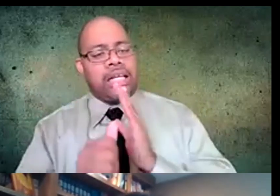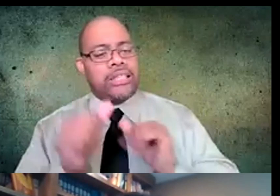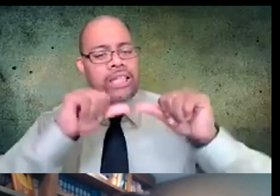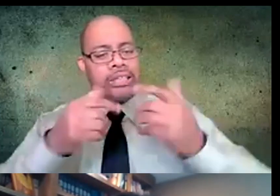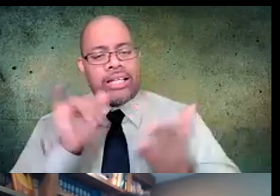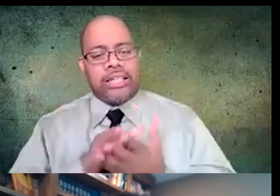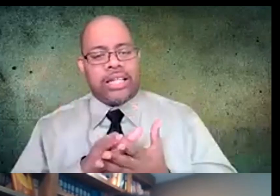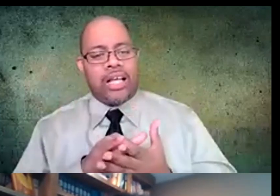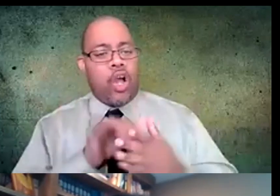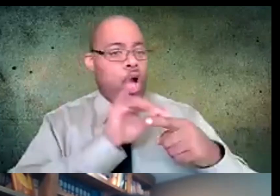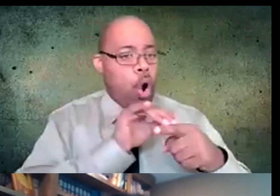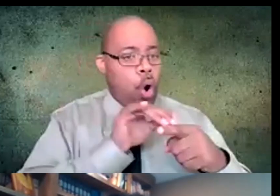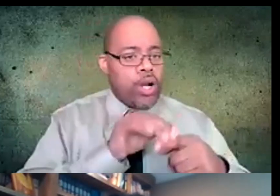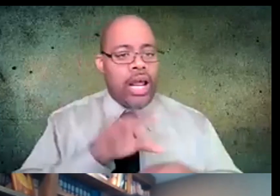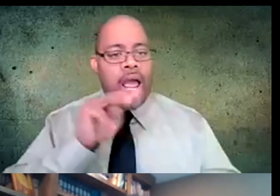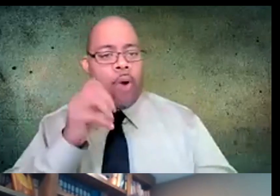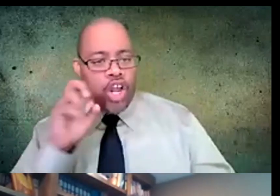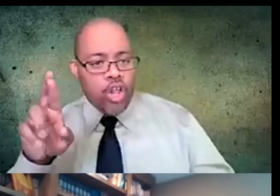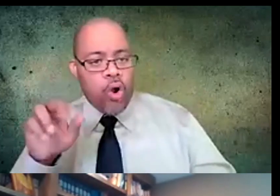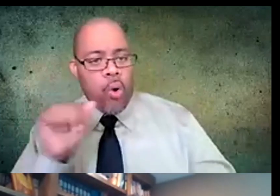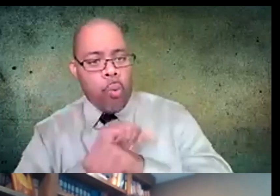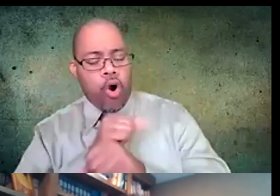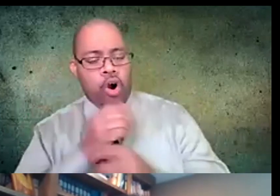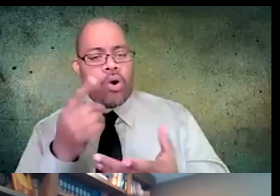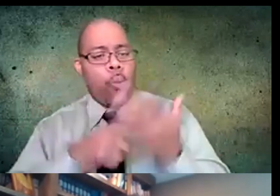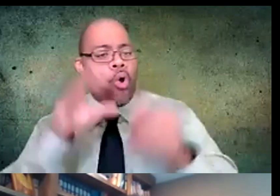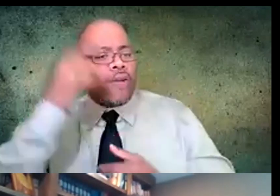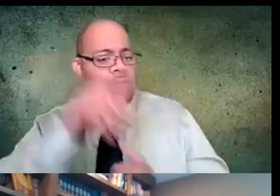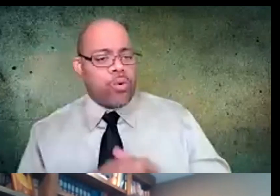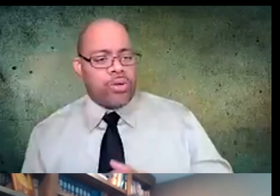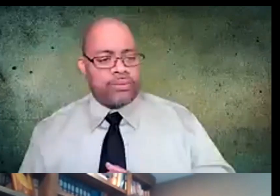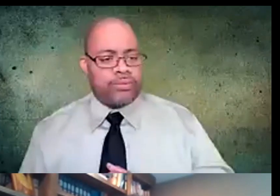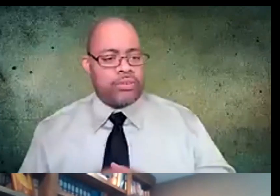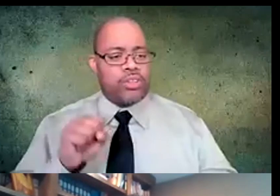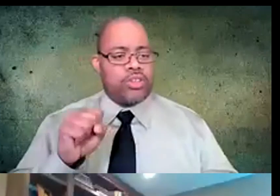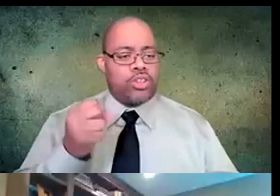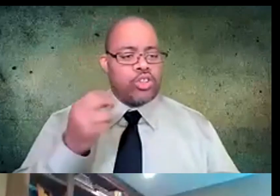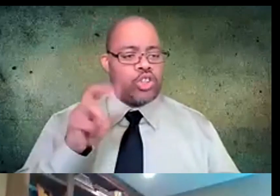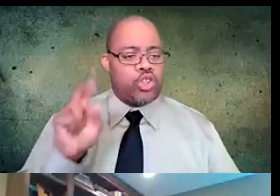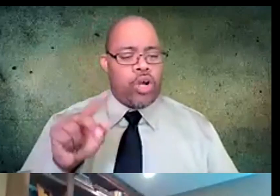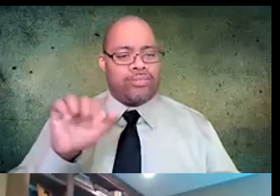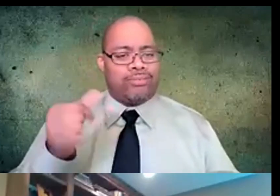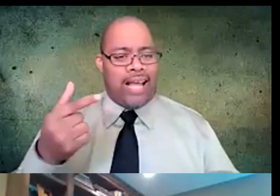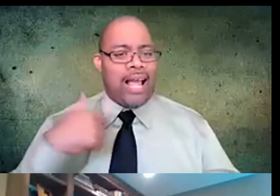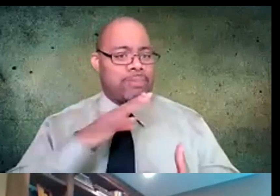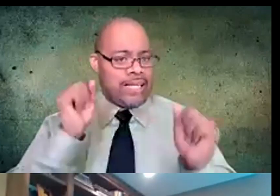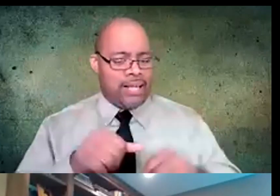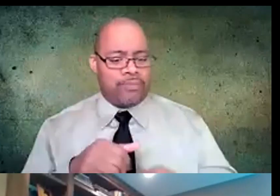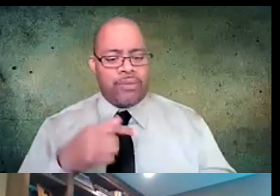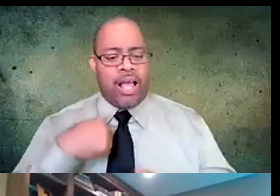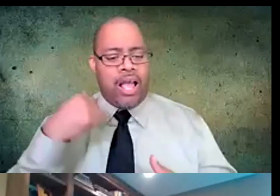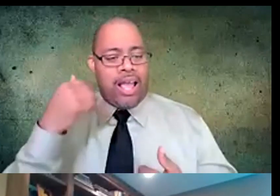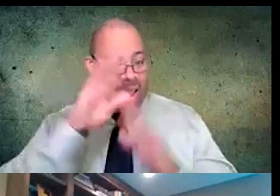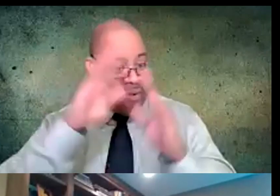like coding or is it molecular work? So what are the sort of things that you're looking for? Yeah, I can take this question. So, so everyone,